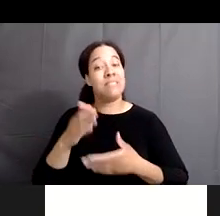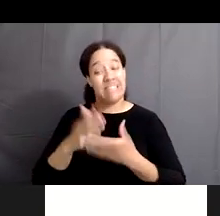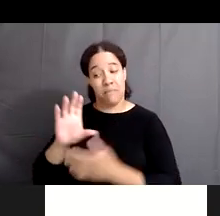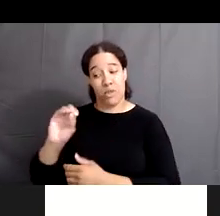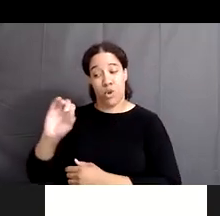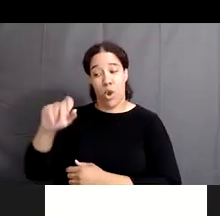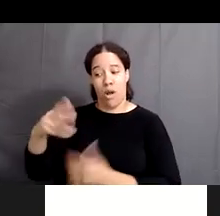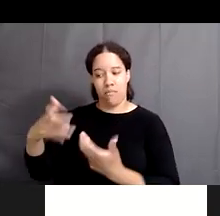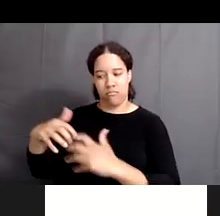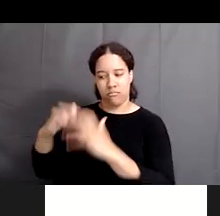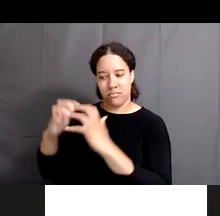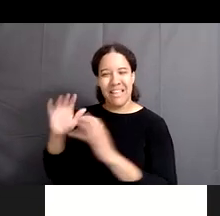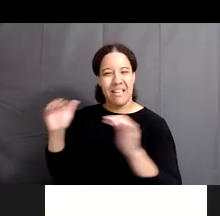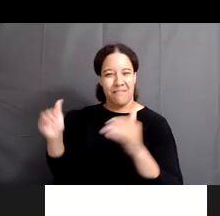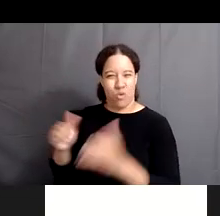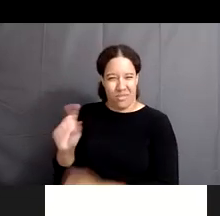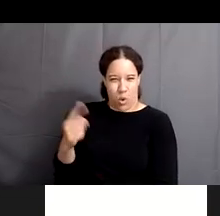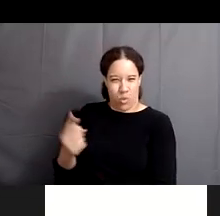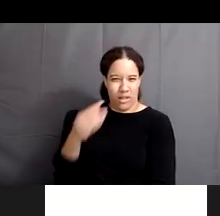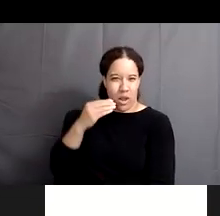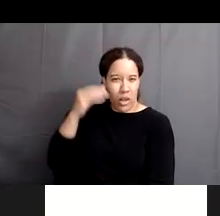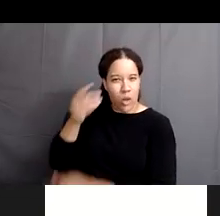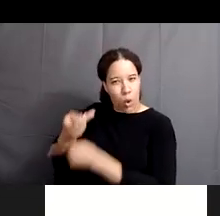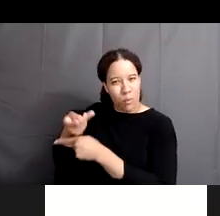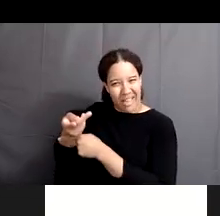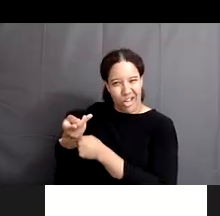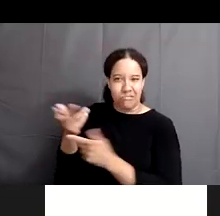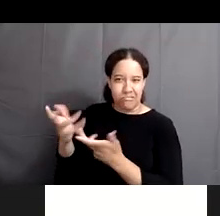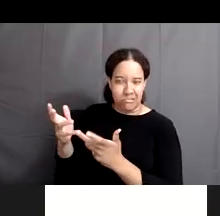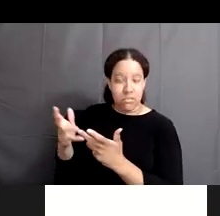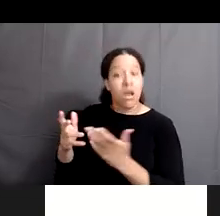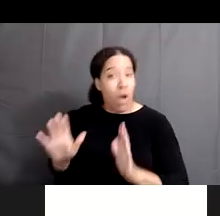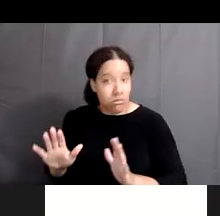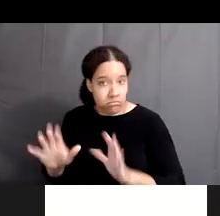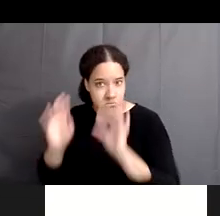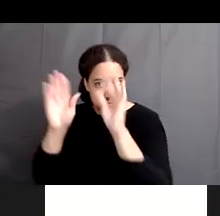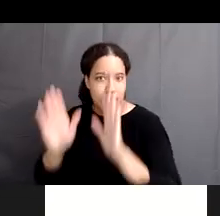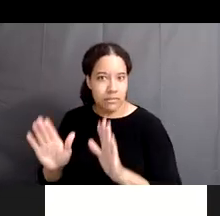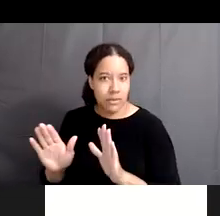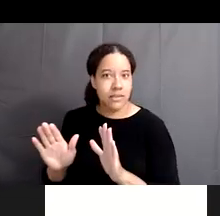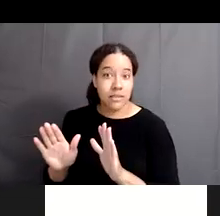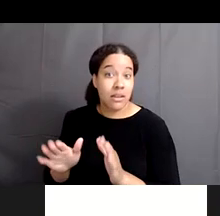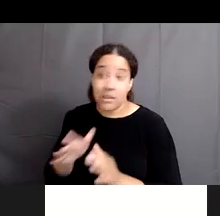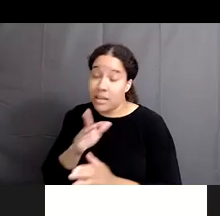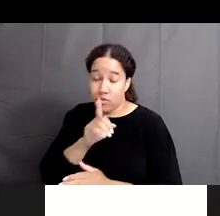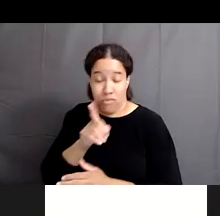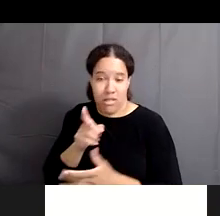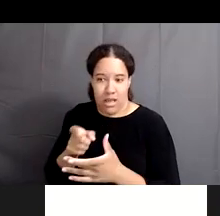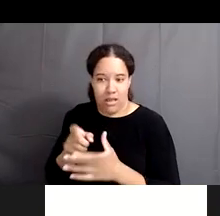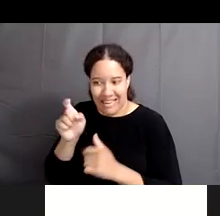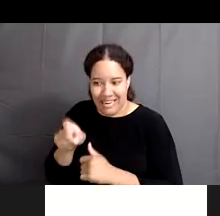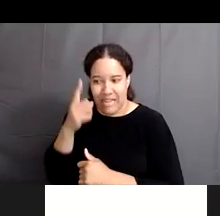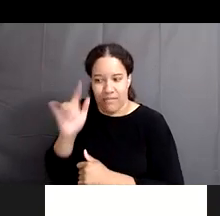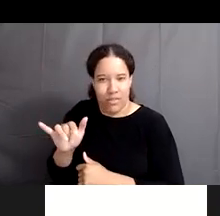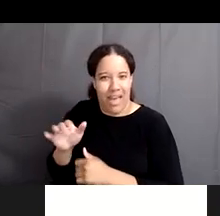on home care alone. And that's fantastic. That's wonderful. There's certainly a need for that. But the co-ops that